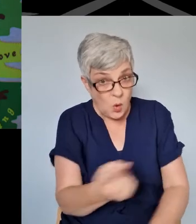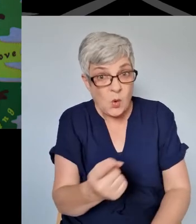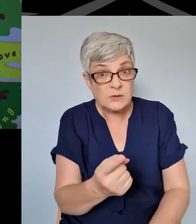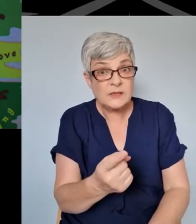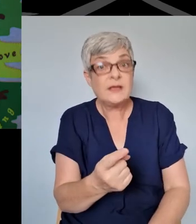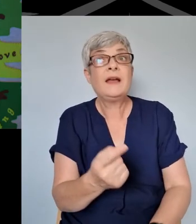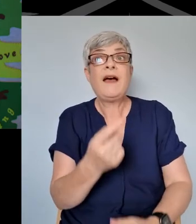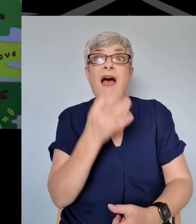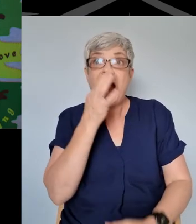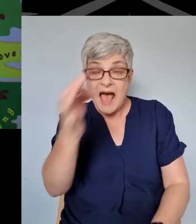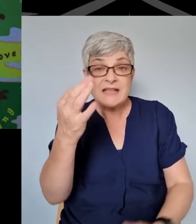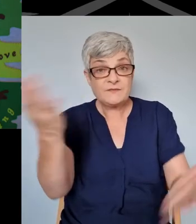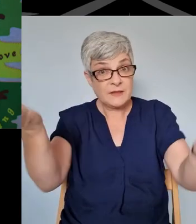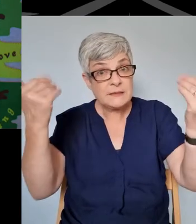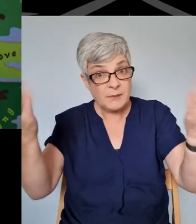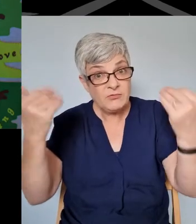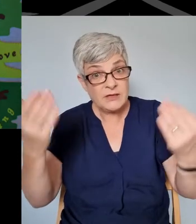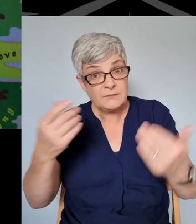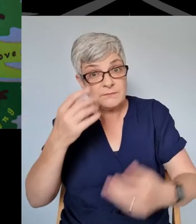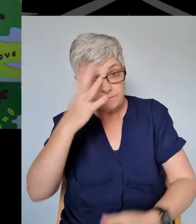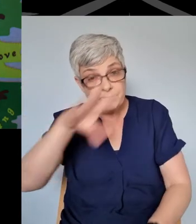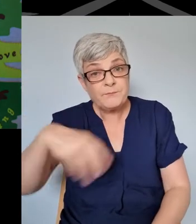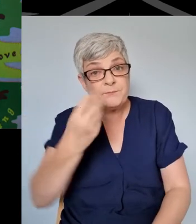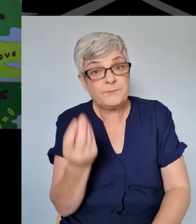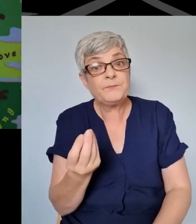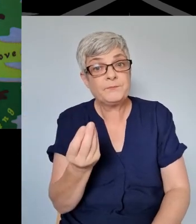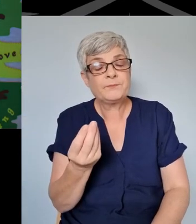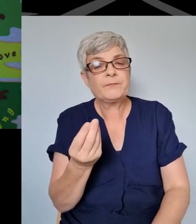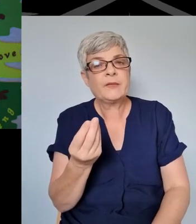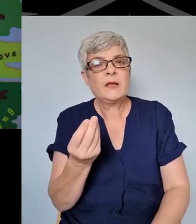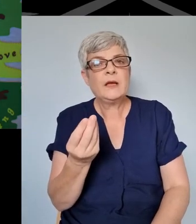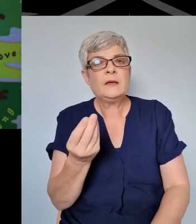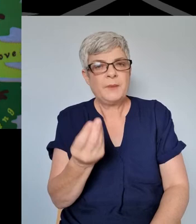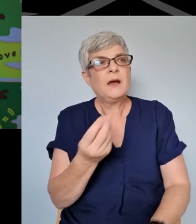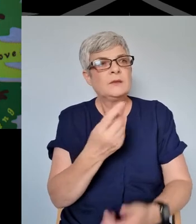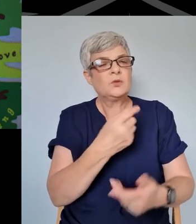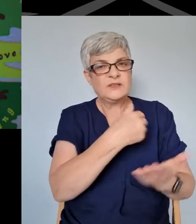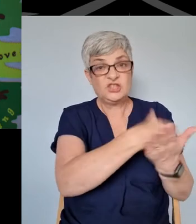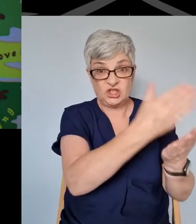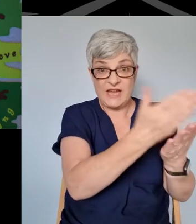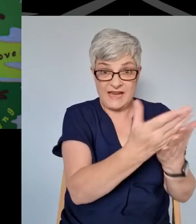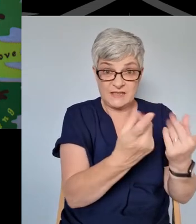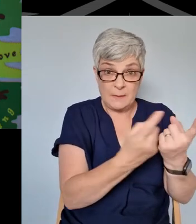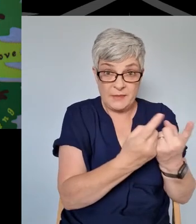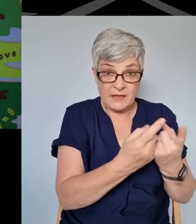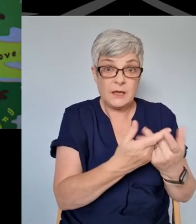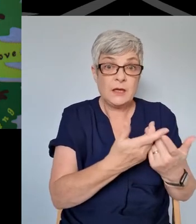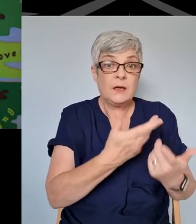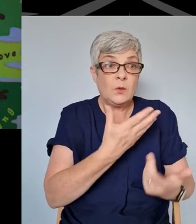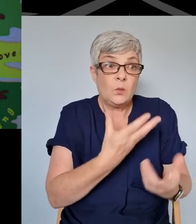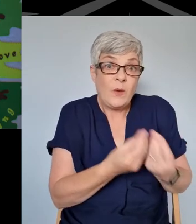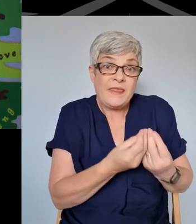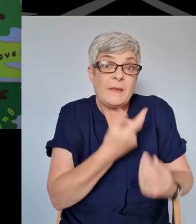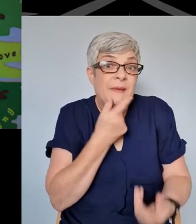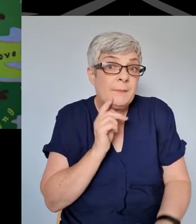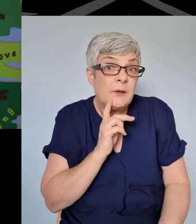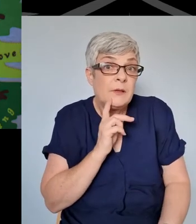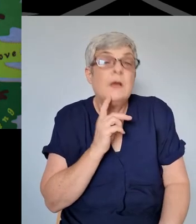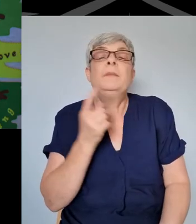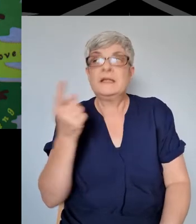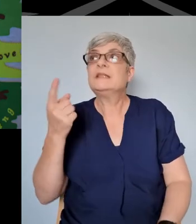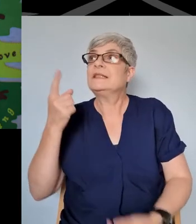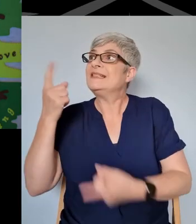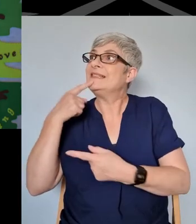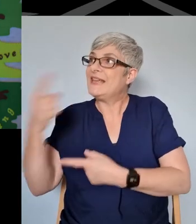to come. Firstly, he had a message to share with the people, but also he had something to say to the Spirit of God